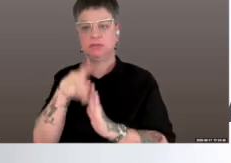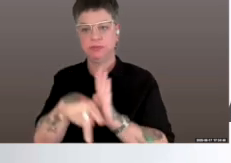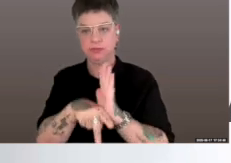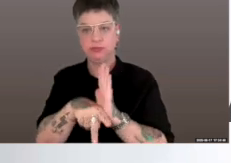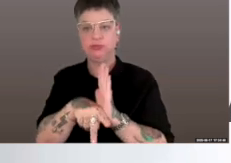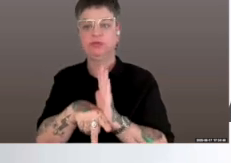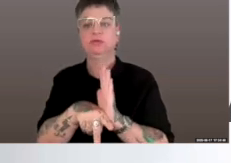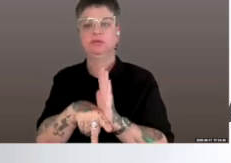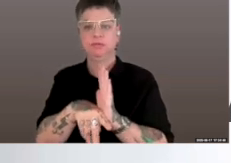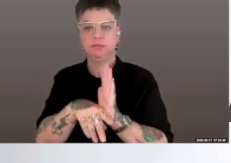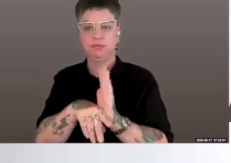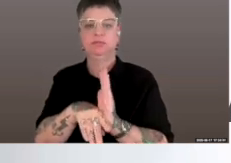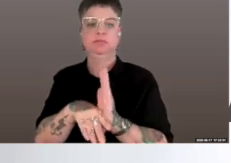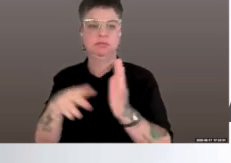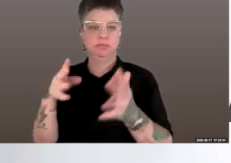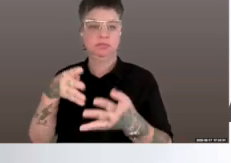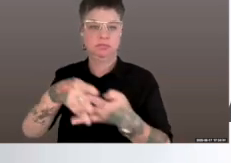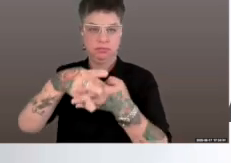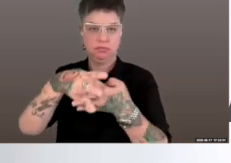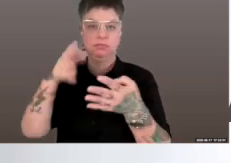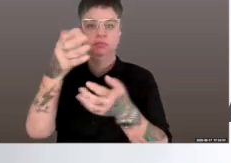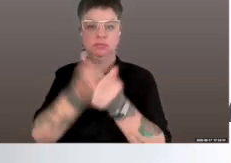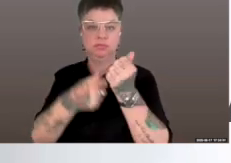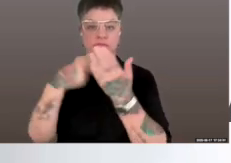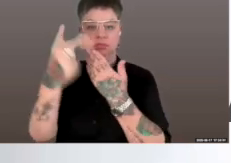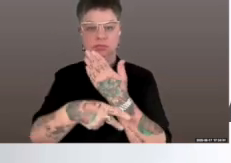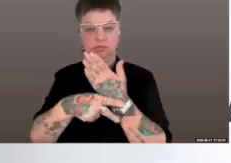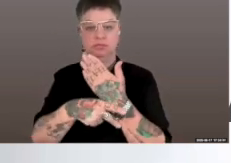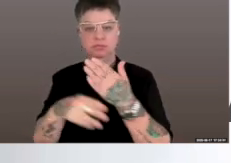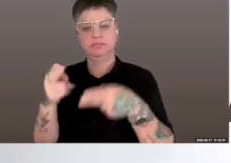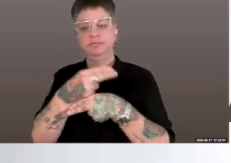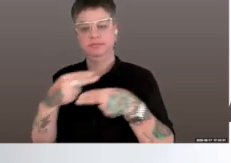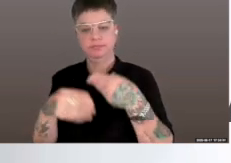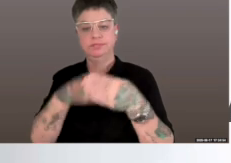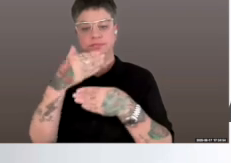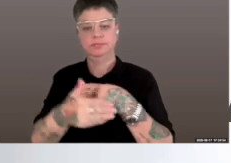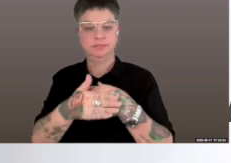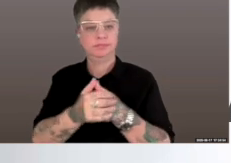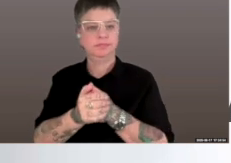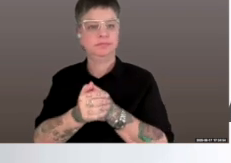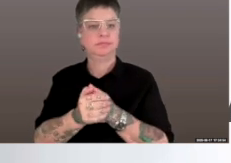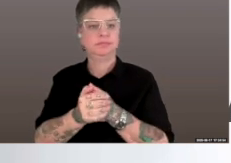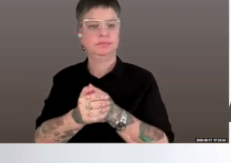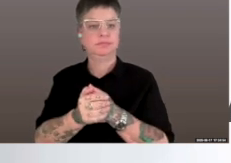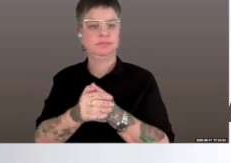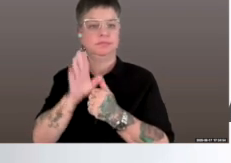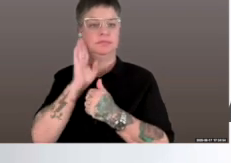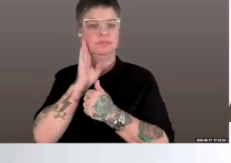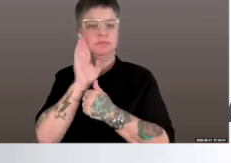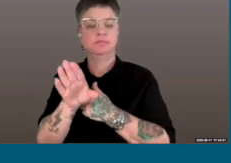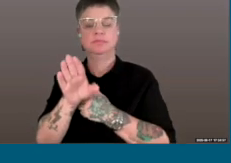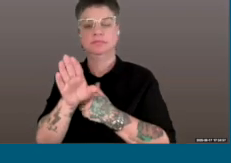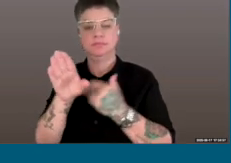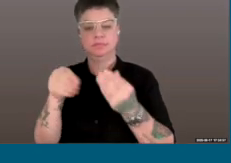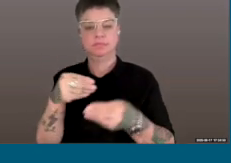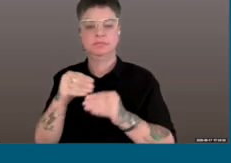and capacity building grants, clean mobility in schools grants, and the Sustainable Transportation Equity Project grants.